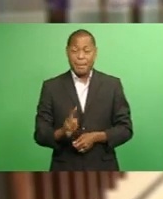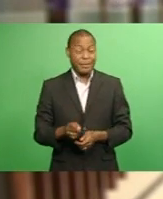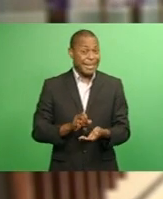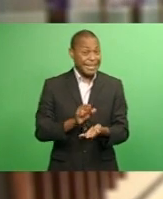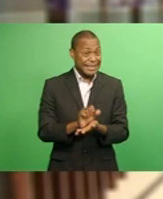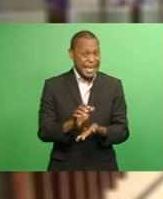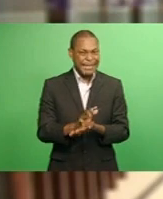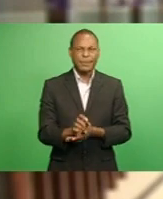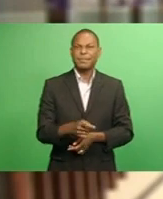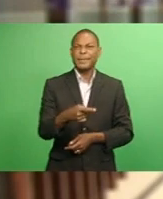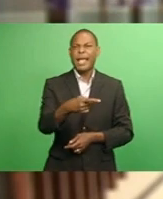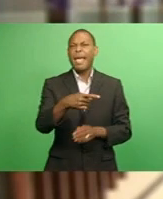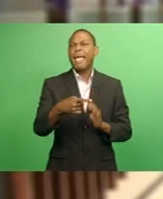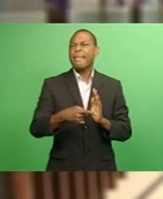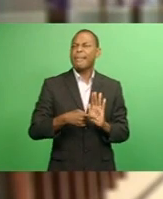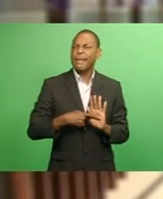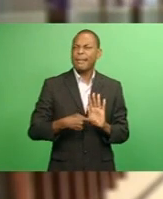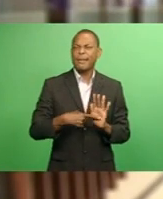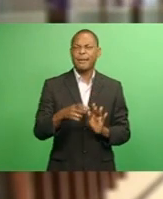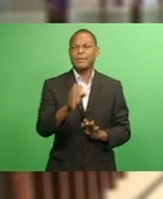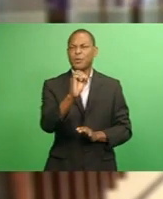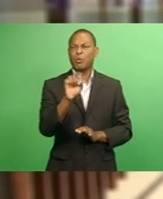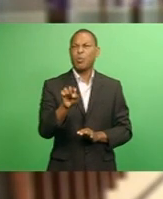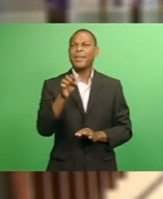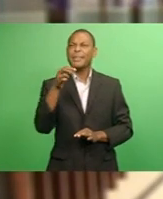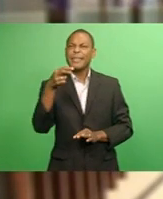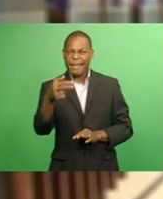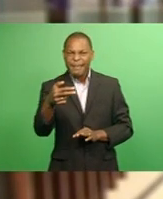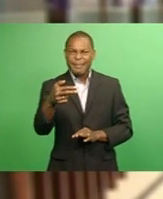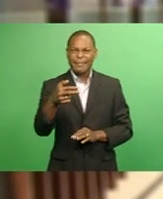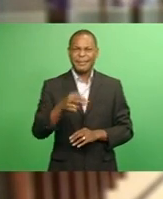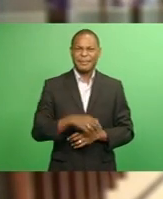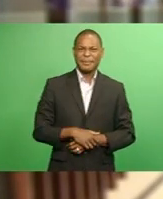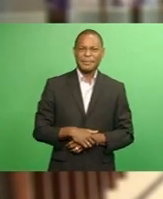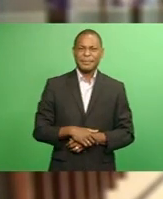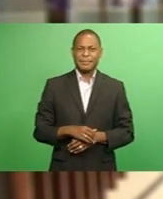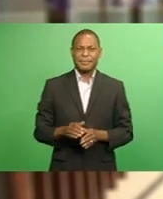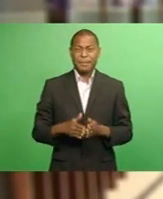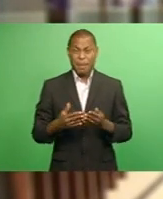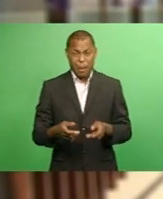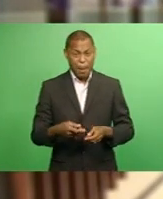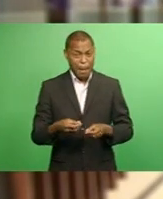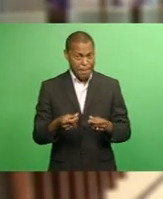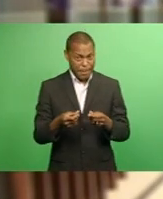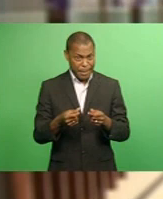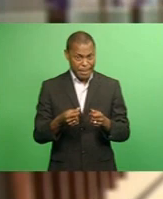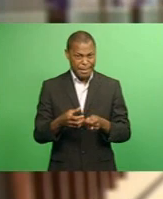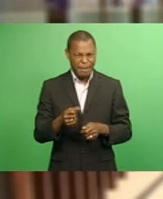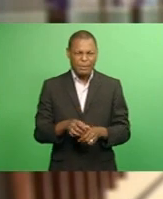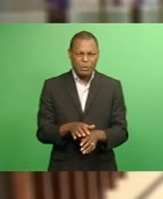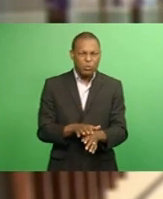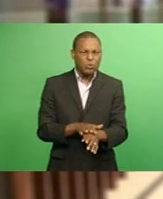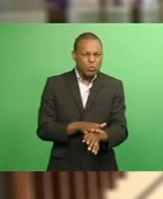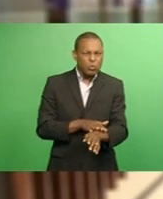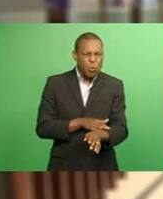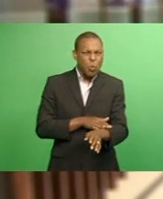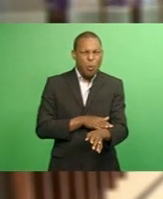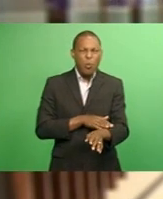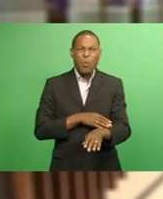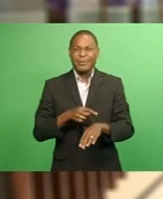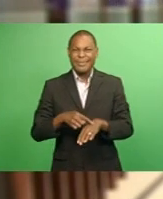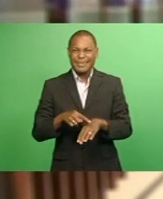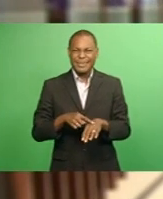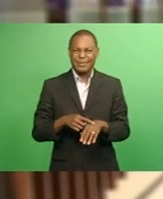negative 0.8% during the stated period. While currency trading is expected to slow through Easter in many parts of the